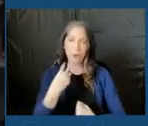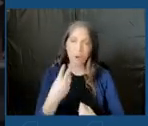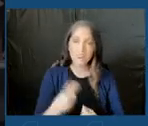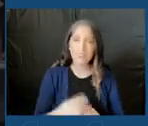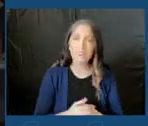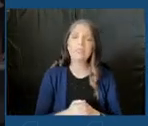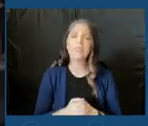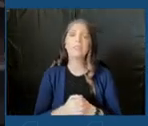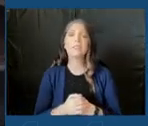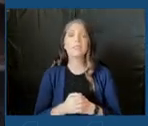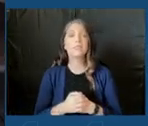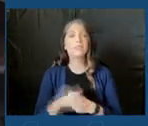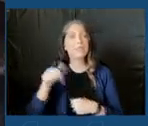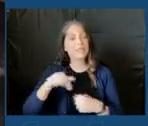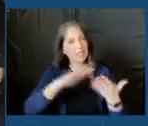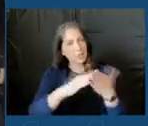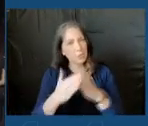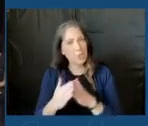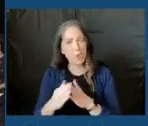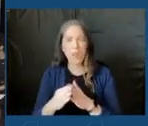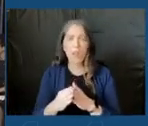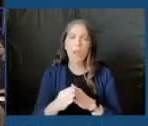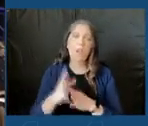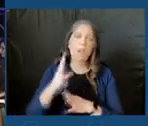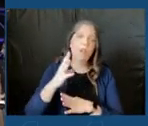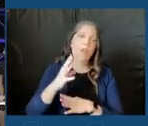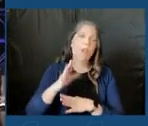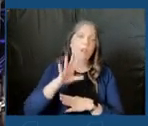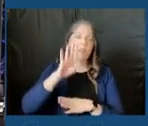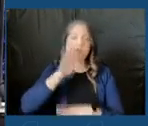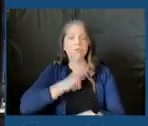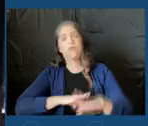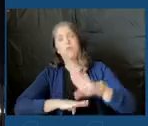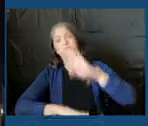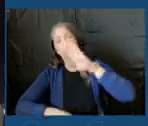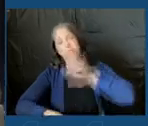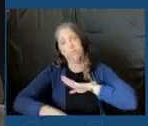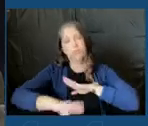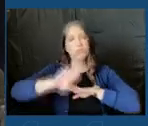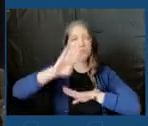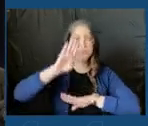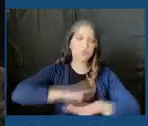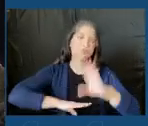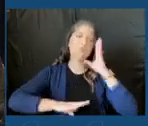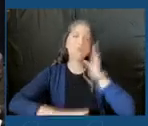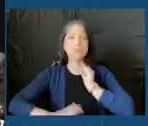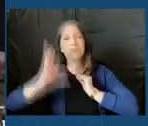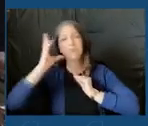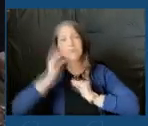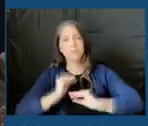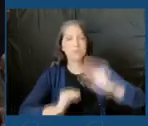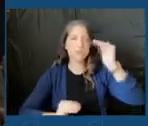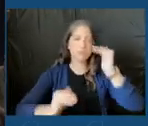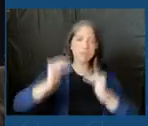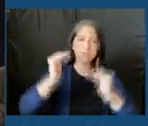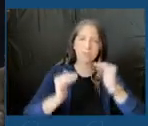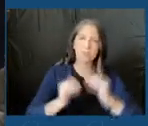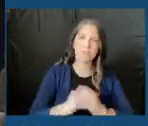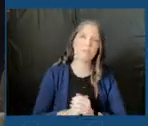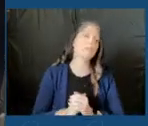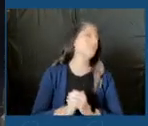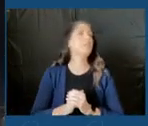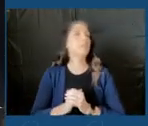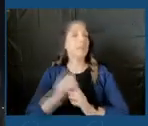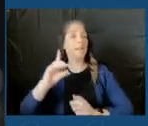has endured so much injustice throughout life. And Deborah, I am not going back